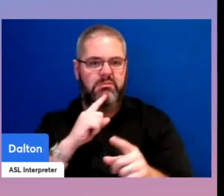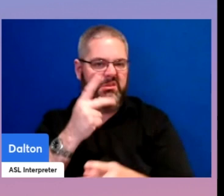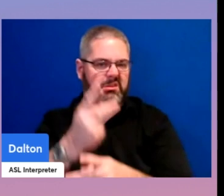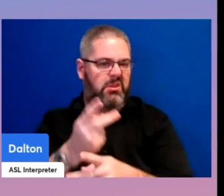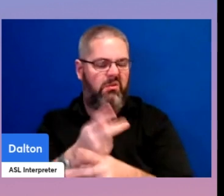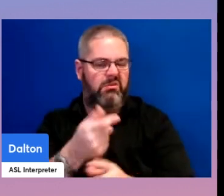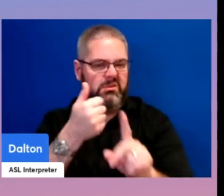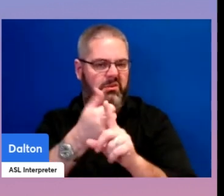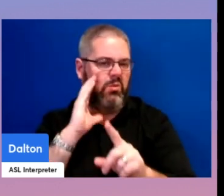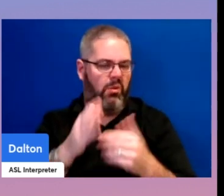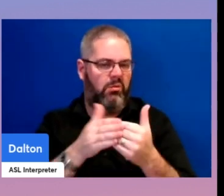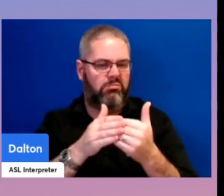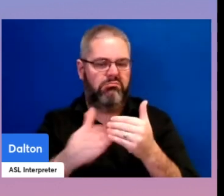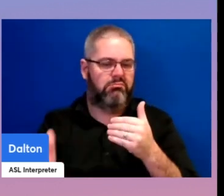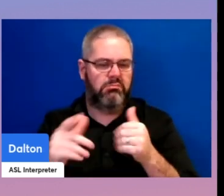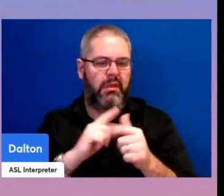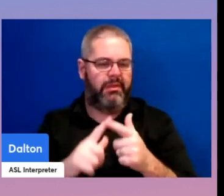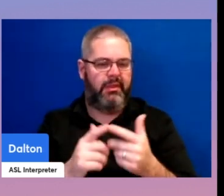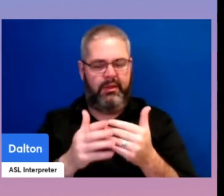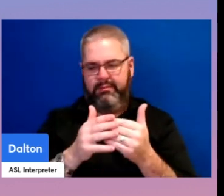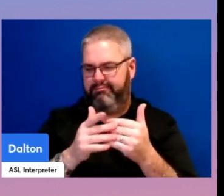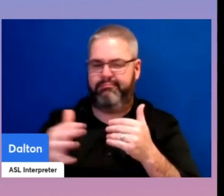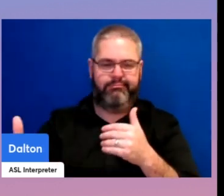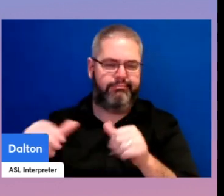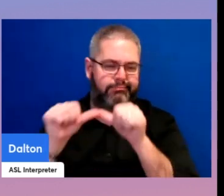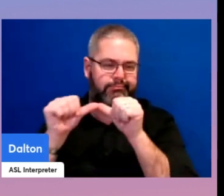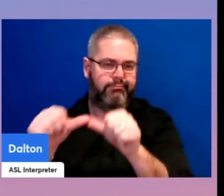of secrets, which we will look in the demo.